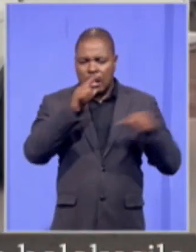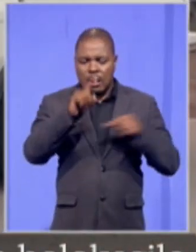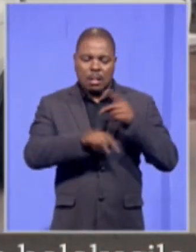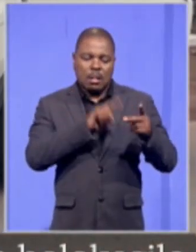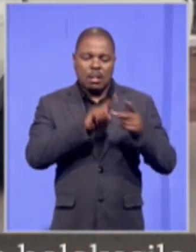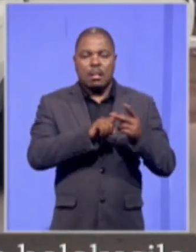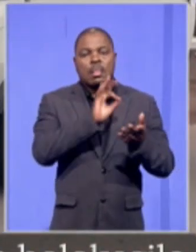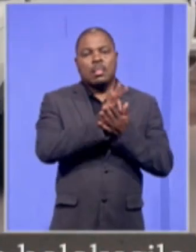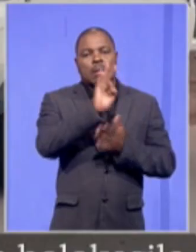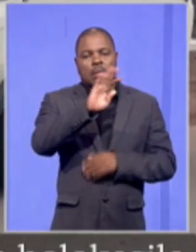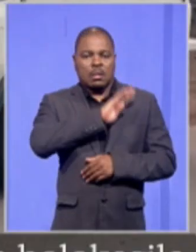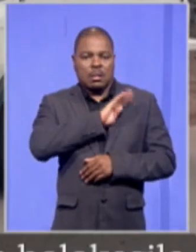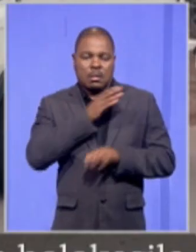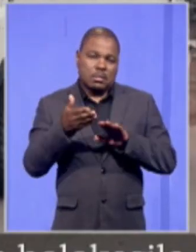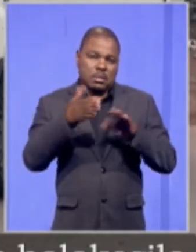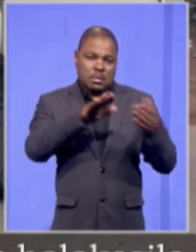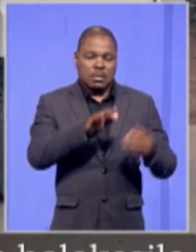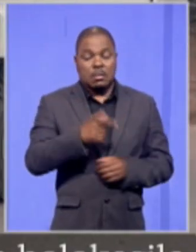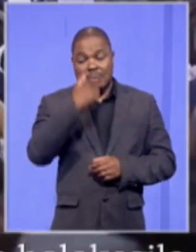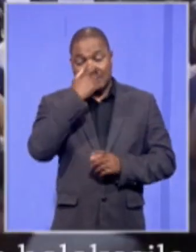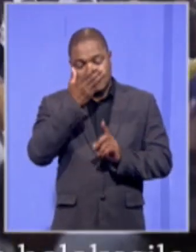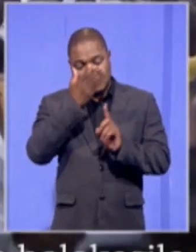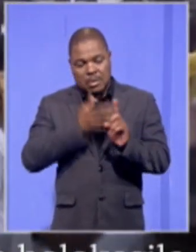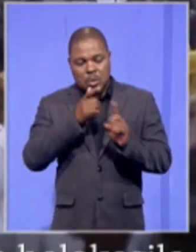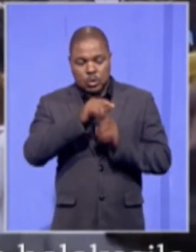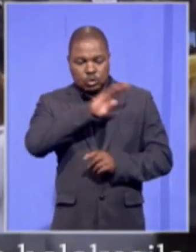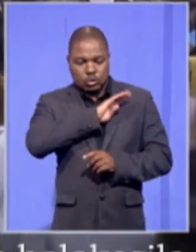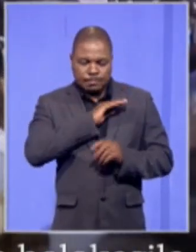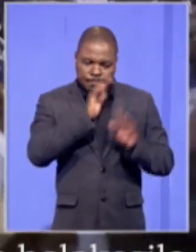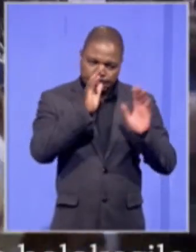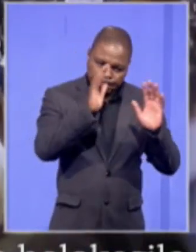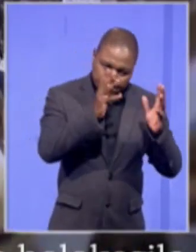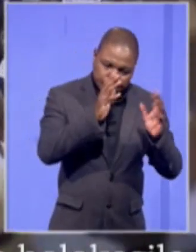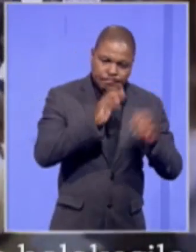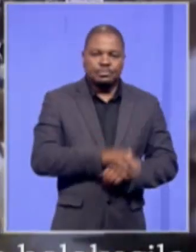a mašole a 13. Ramaphosa o bušitše a reta mašole a.